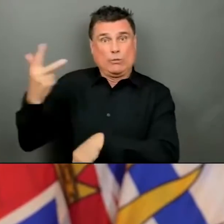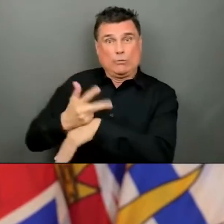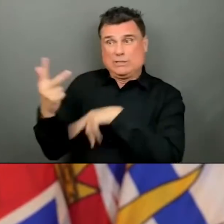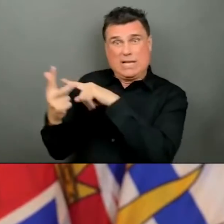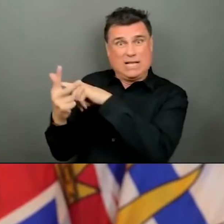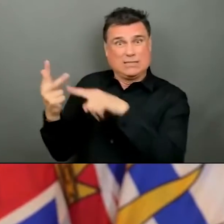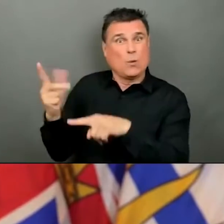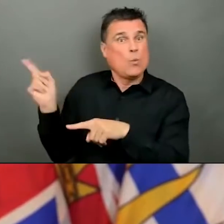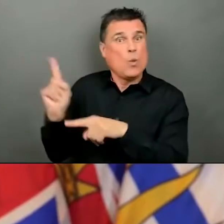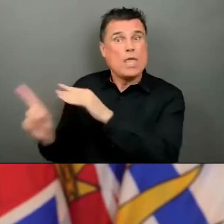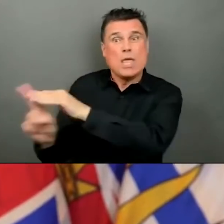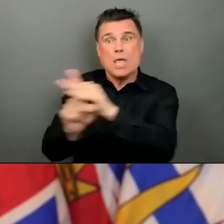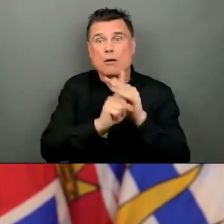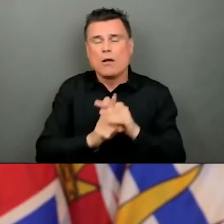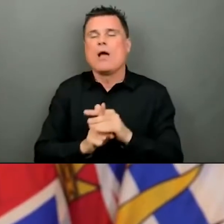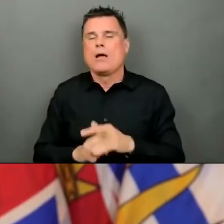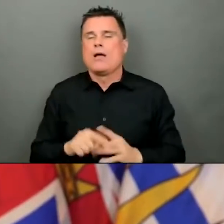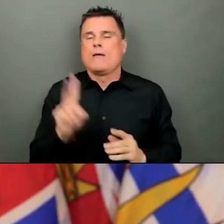Health Region,